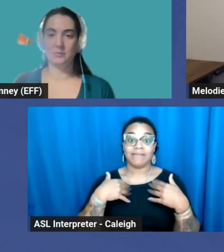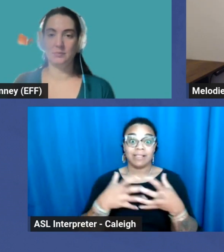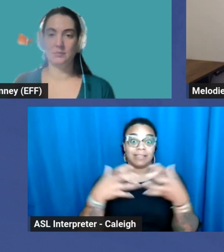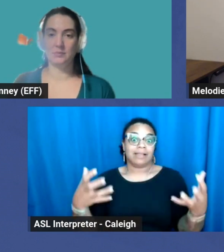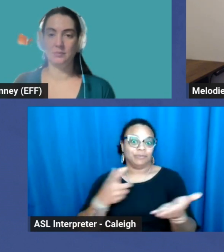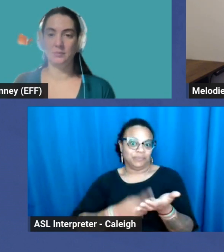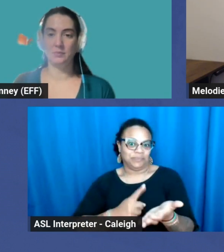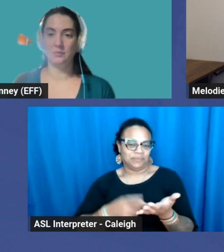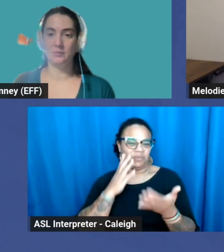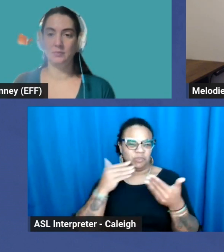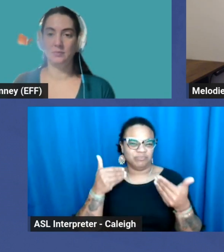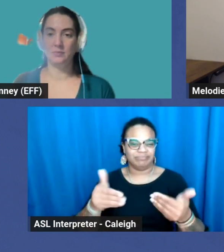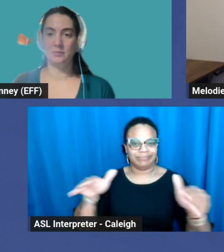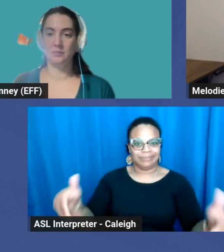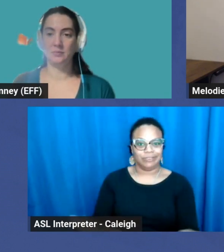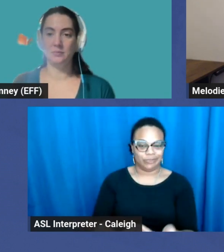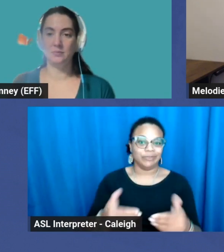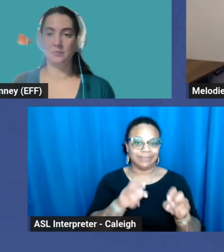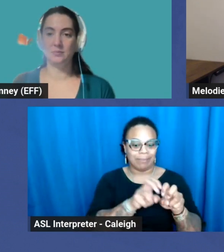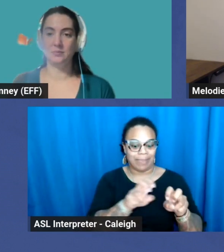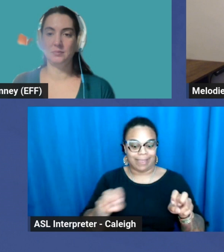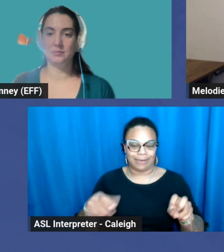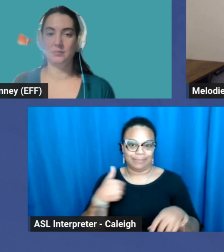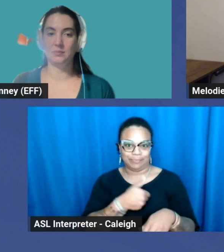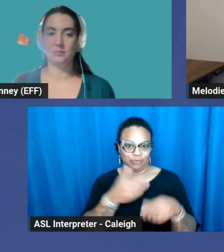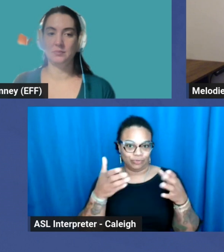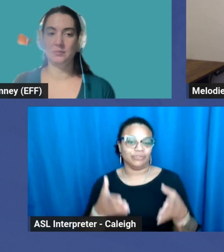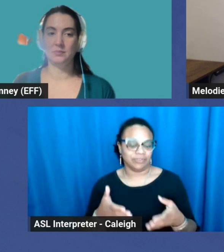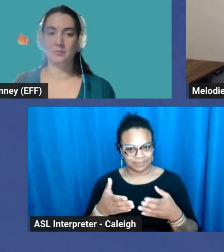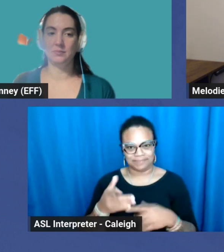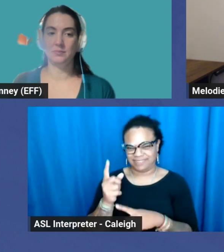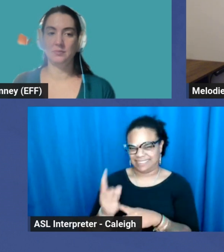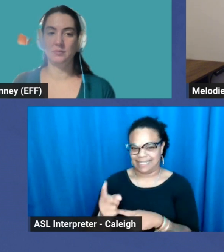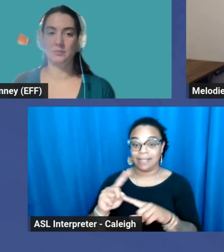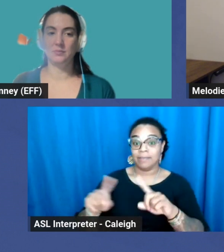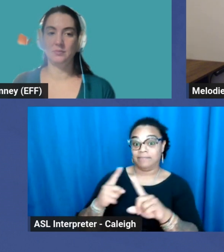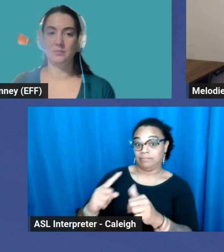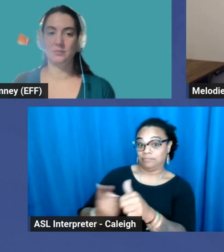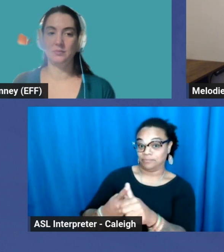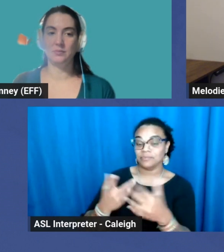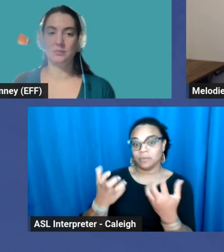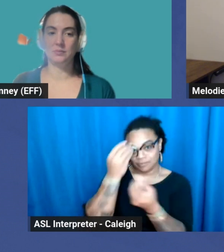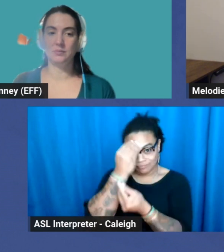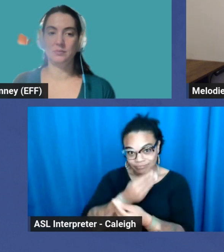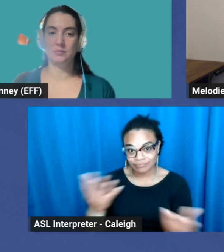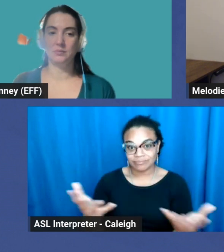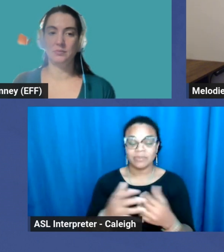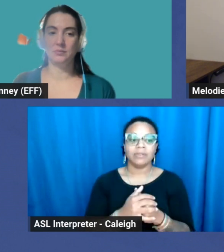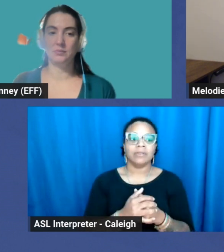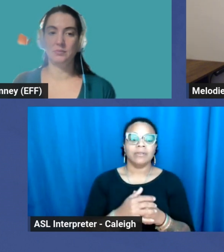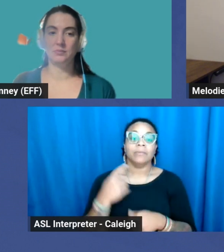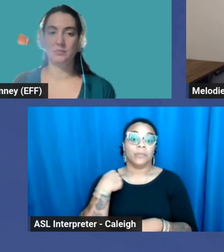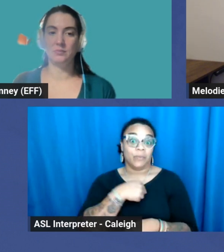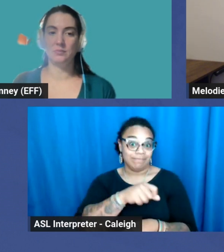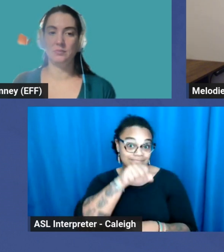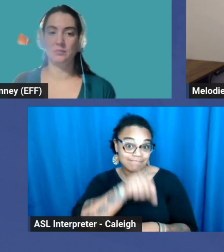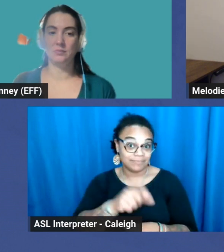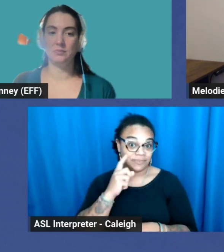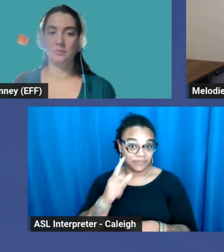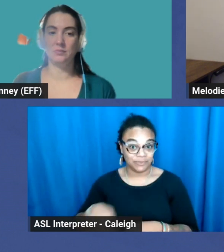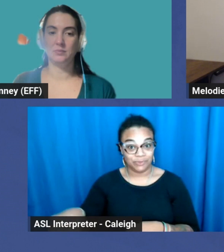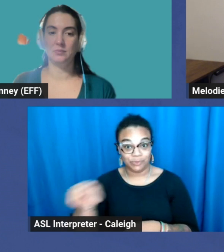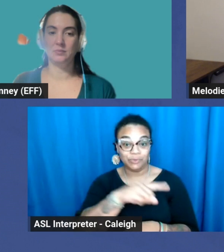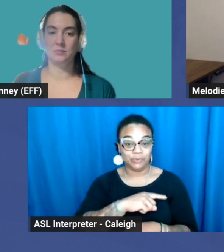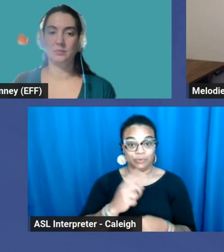so I'm going to introduce our panelists in just a second. But before I do that, I just want to let you all know that we would love for you to